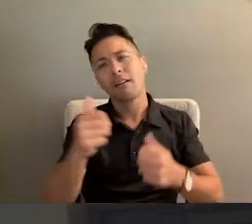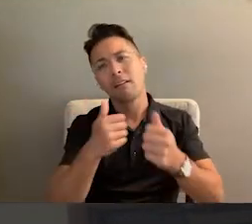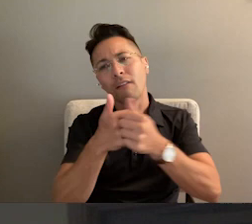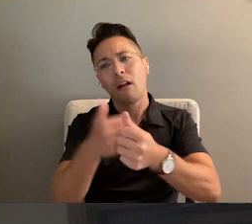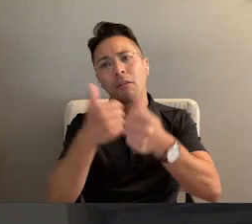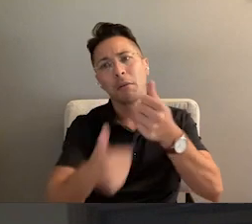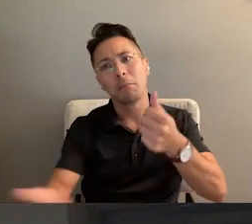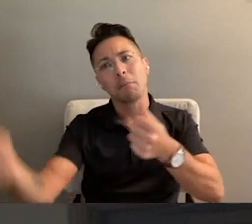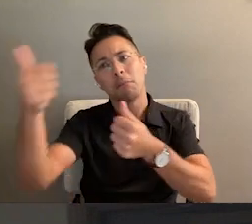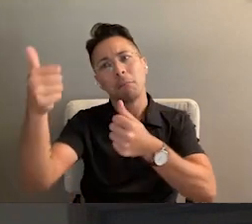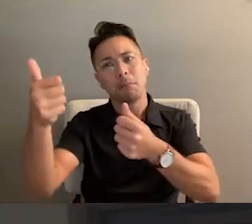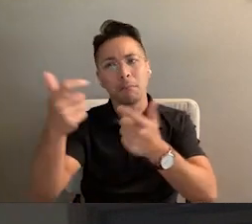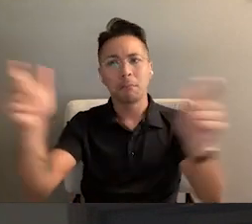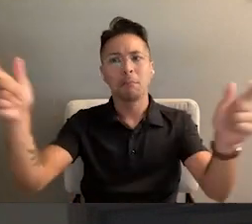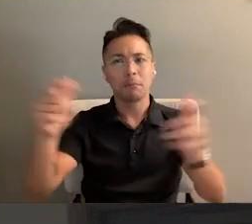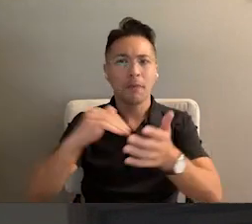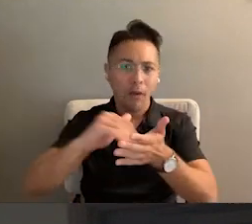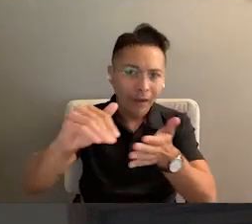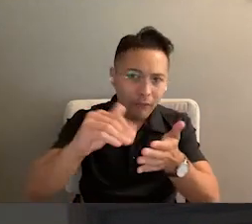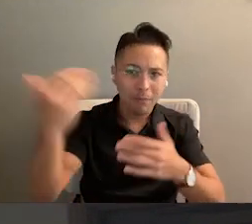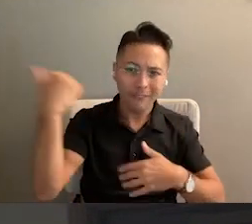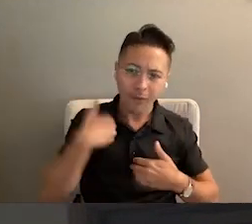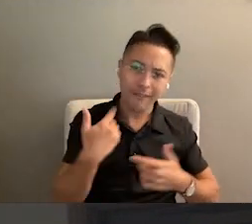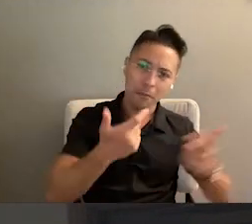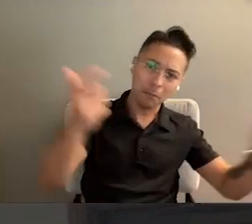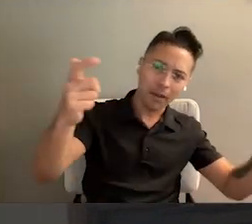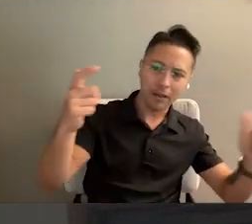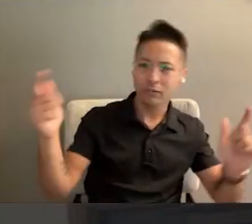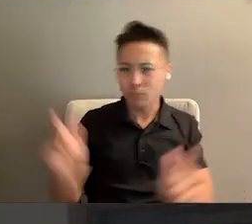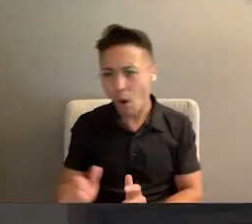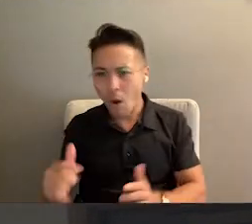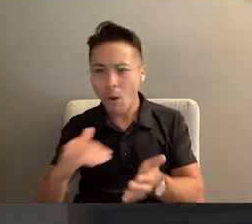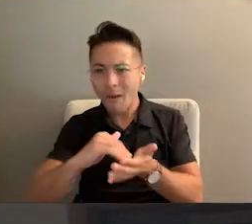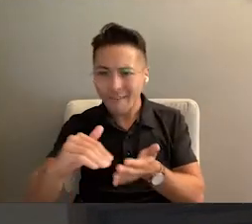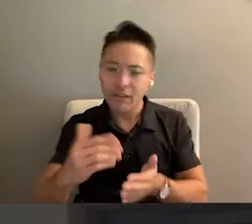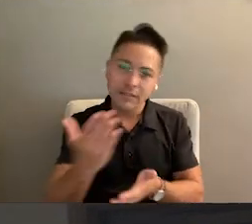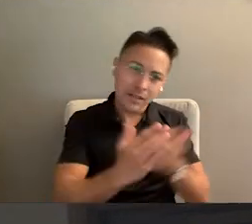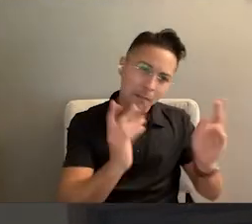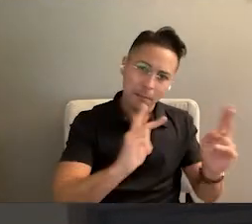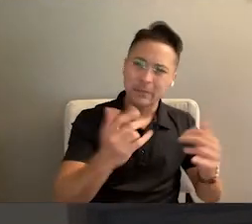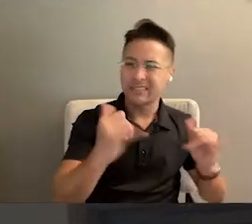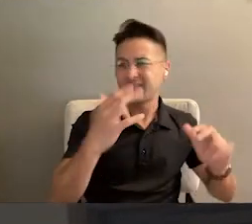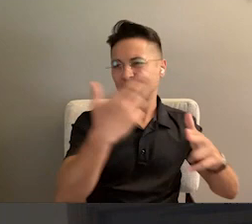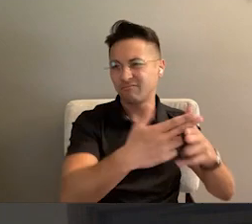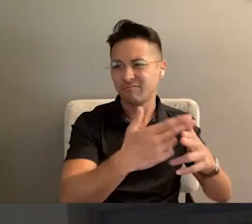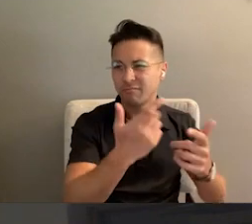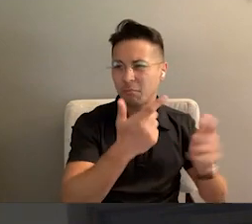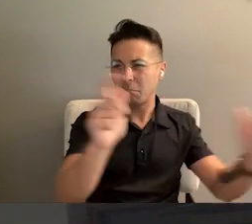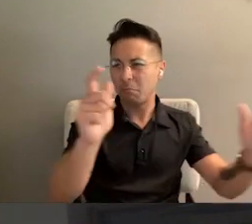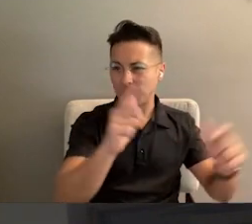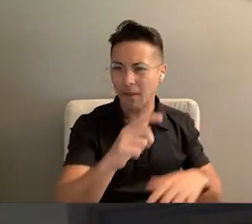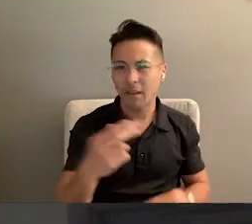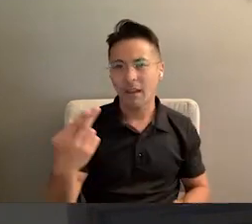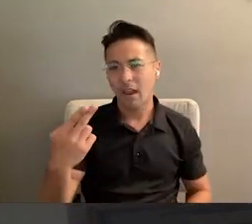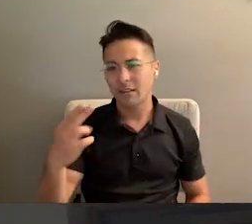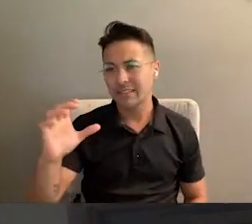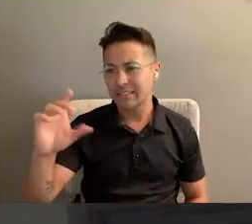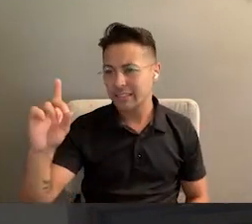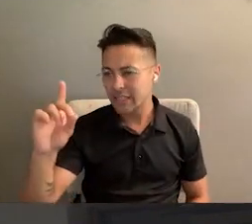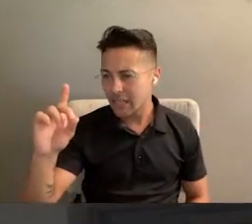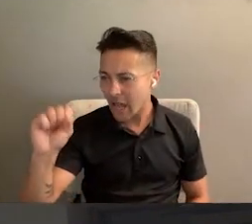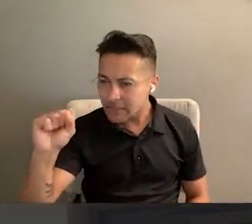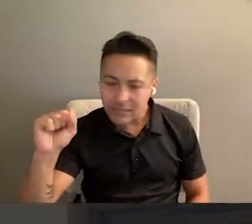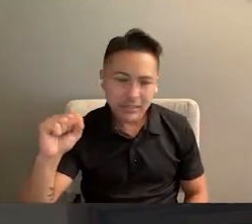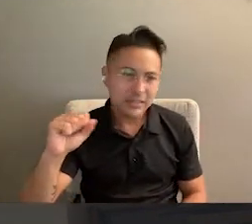iBudget goes by med waiver. It goes by the big waiver, because we used to have a large waiver and a small waiver. So some people still call it the big waiver.